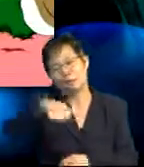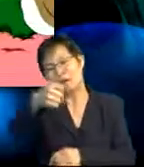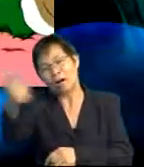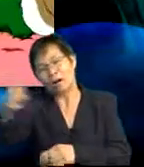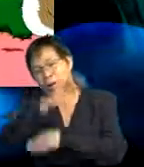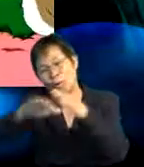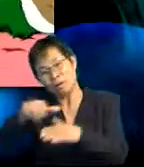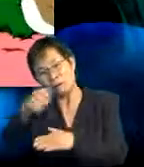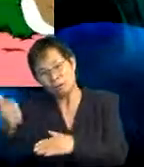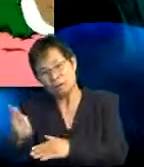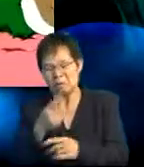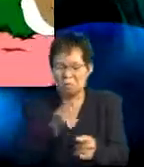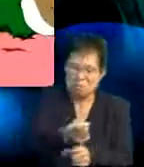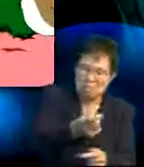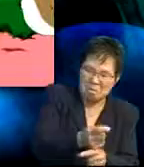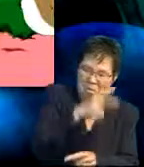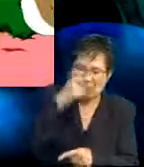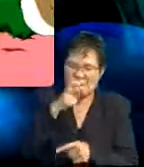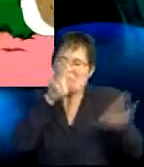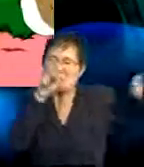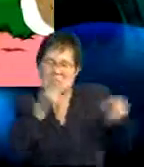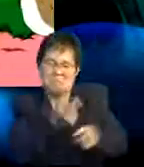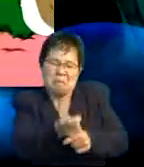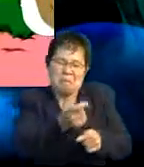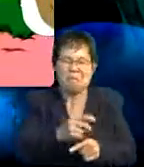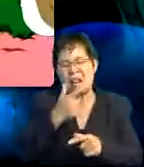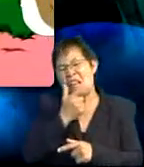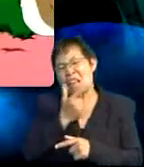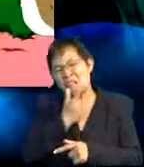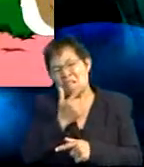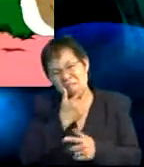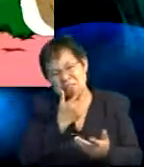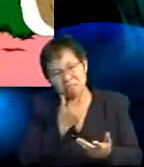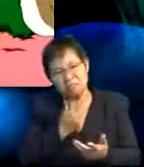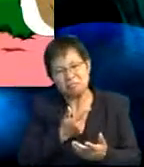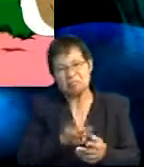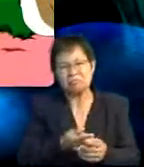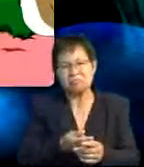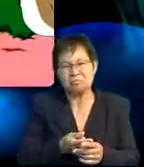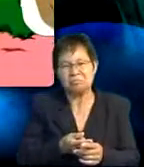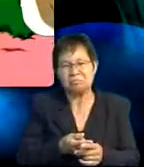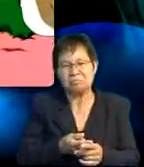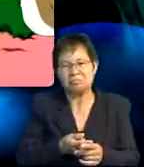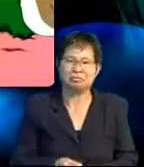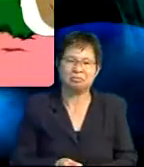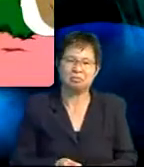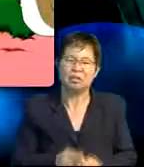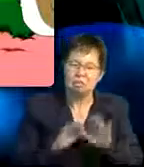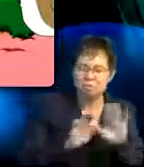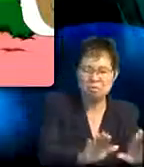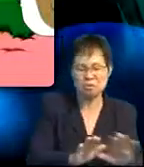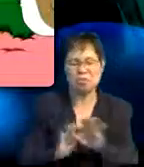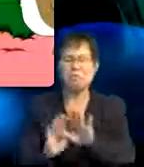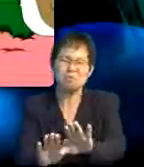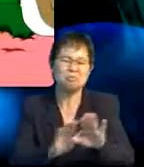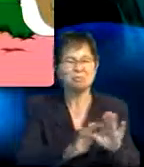other ducks made fun of the ugly duckling. They laughed at him. They pecked at him. They pushed